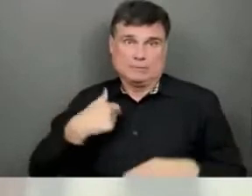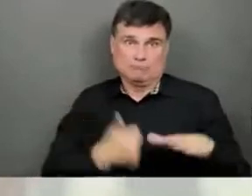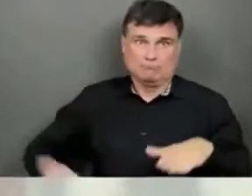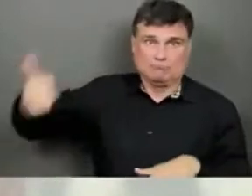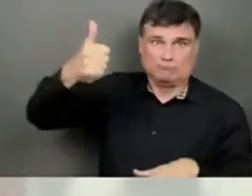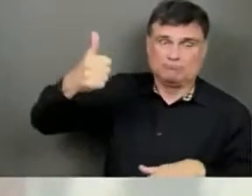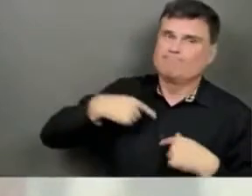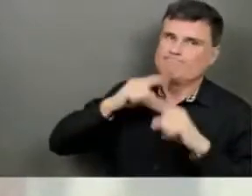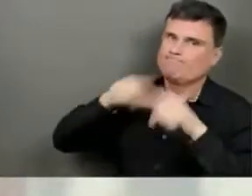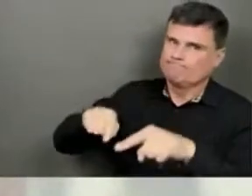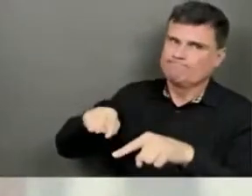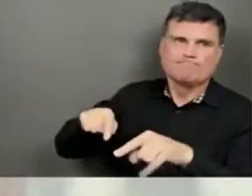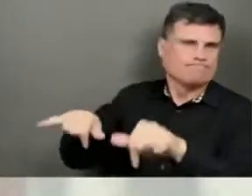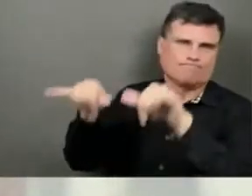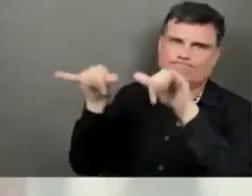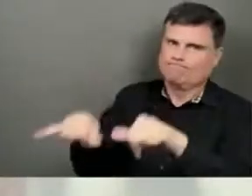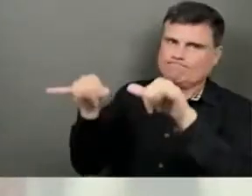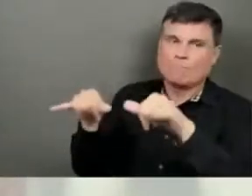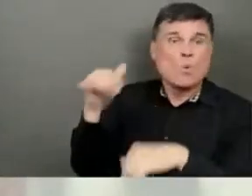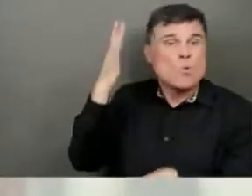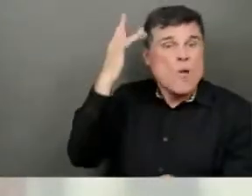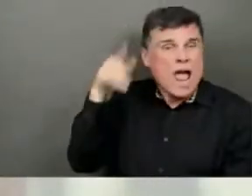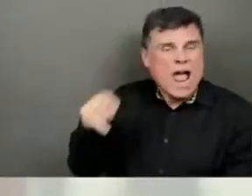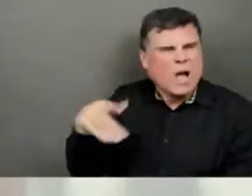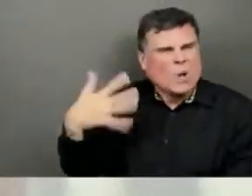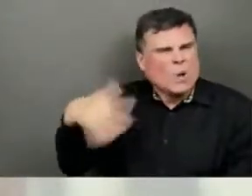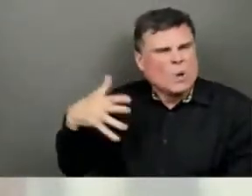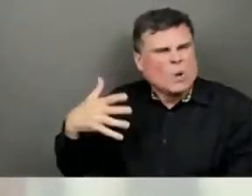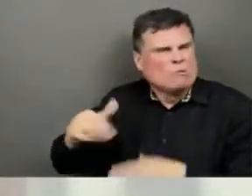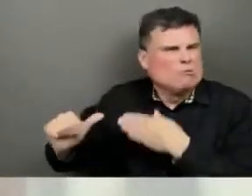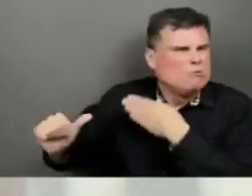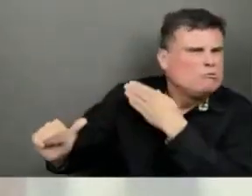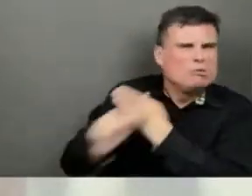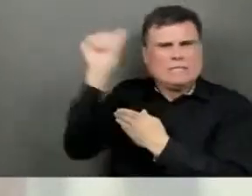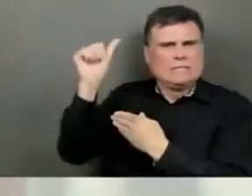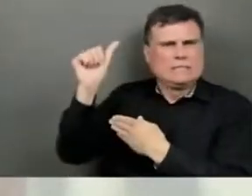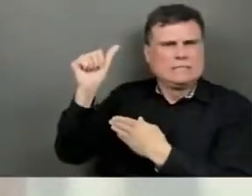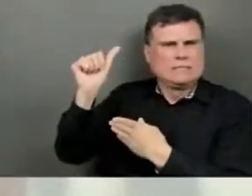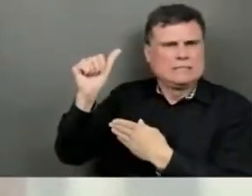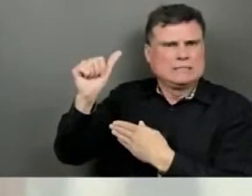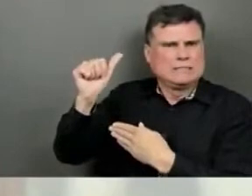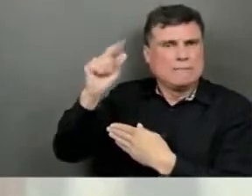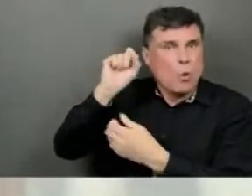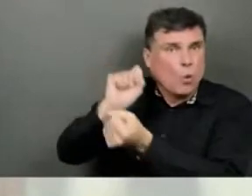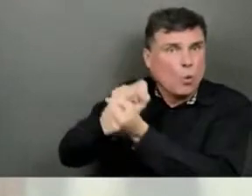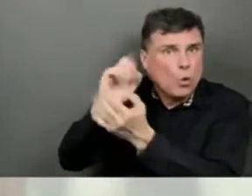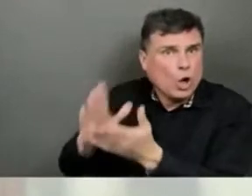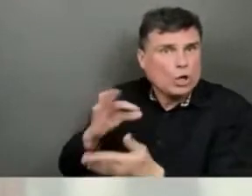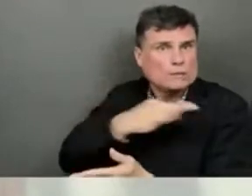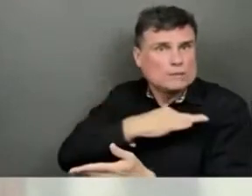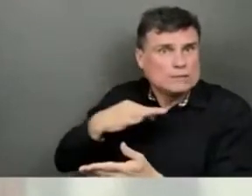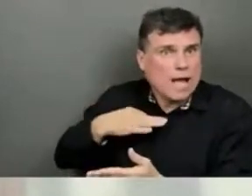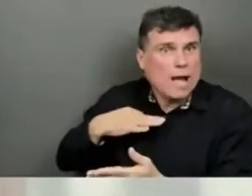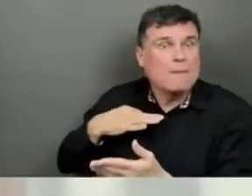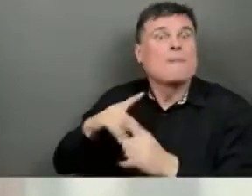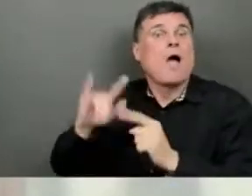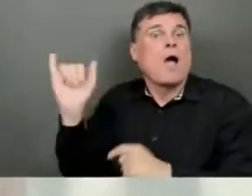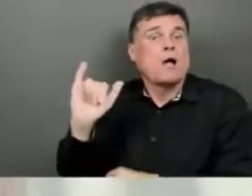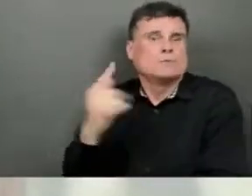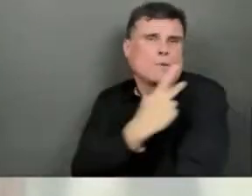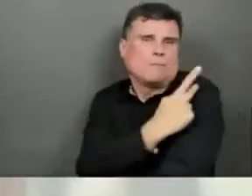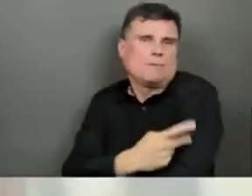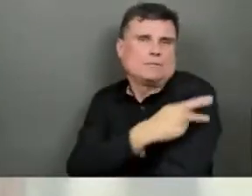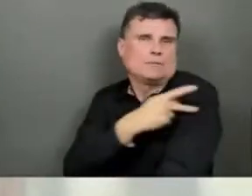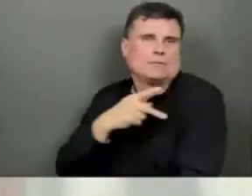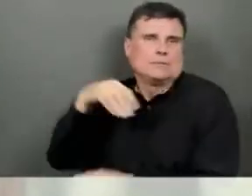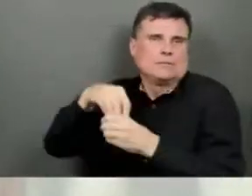risk setting, both for healthcare workers and for our patients and residents in our care. So those mandates